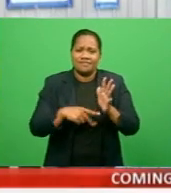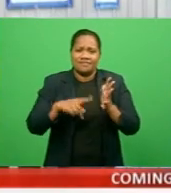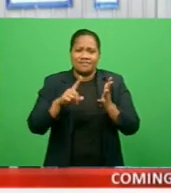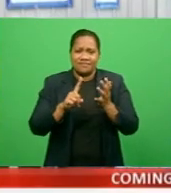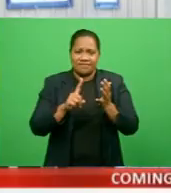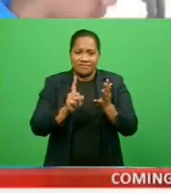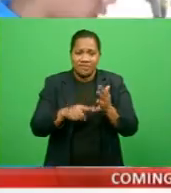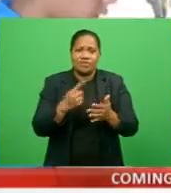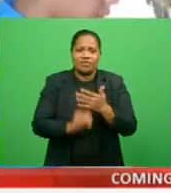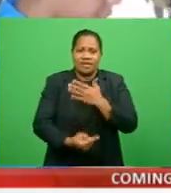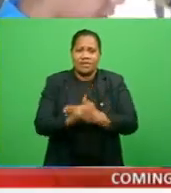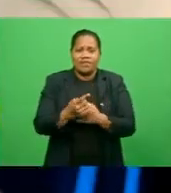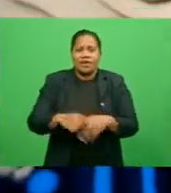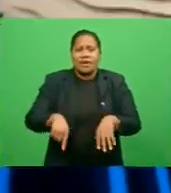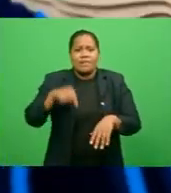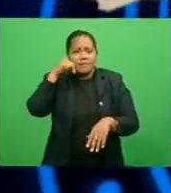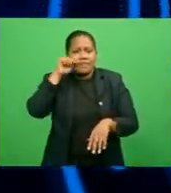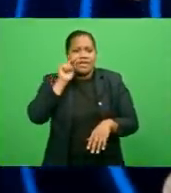Pinktober initiative.